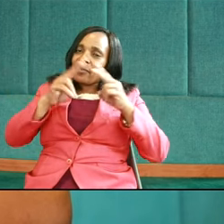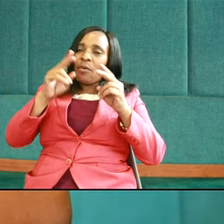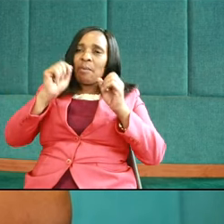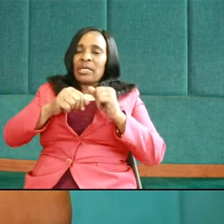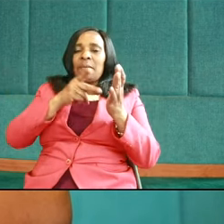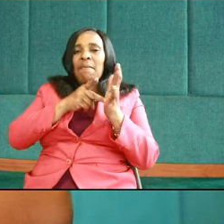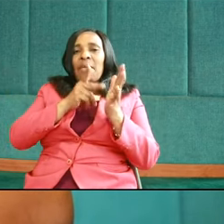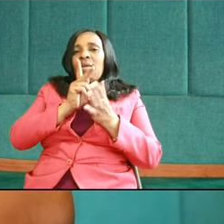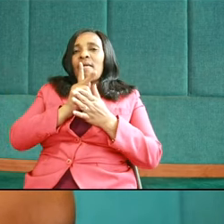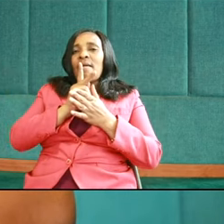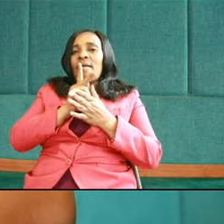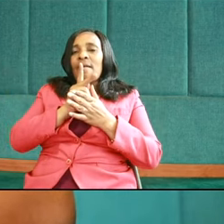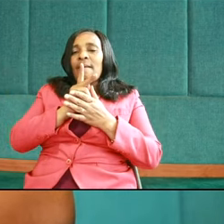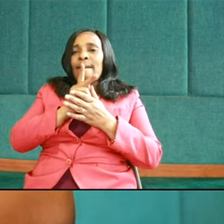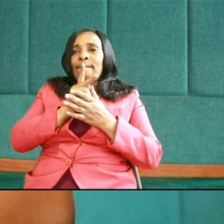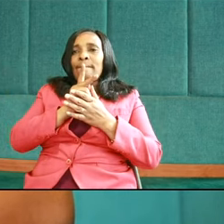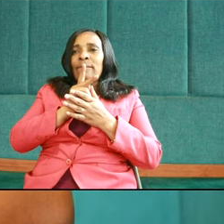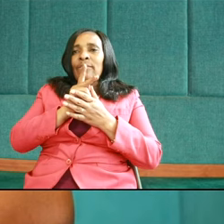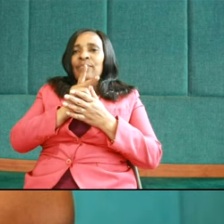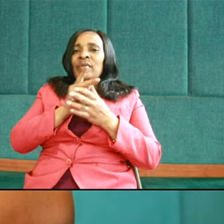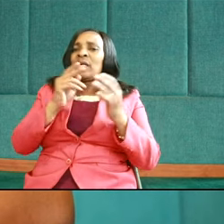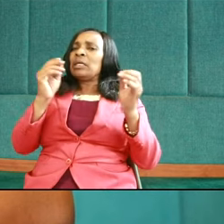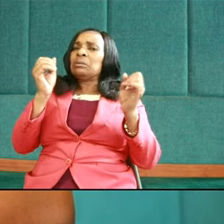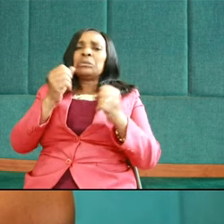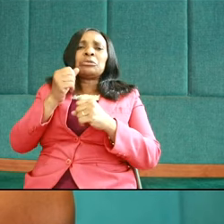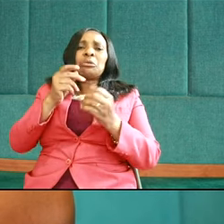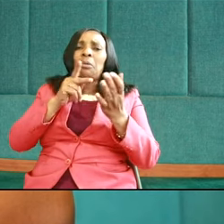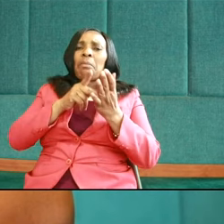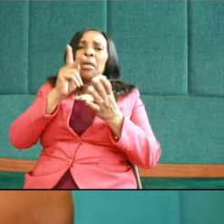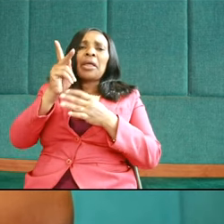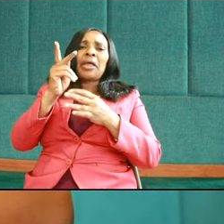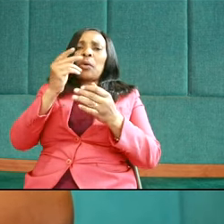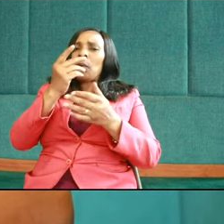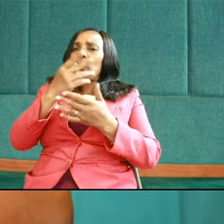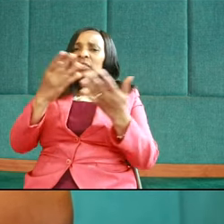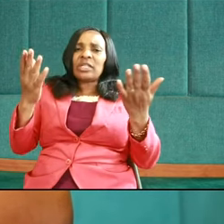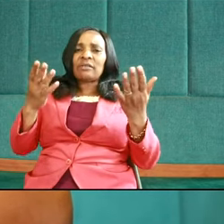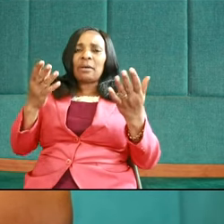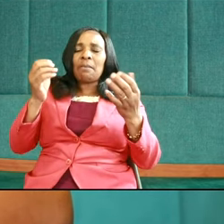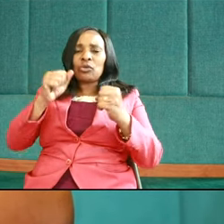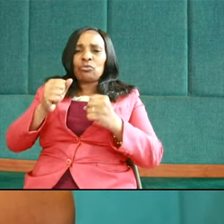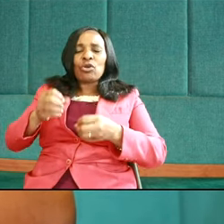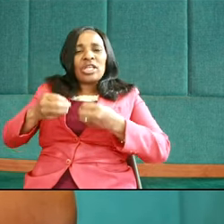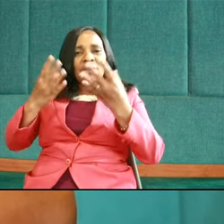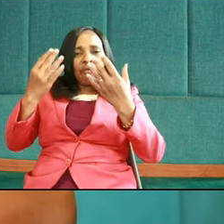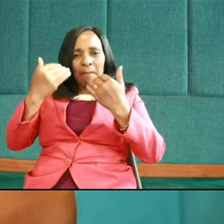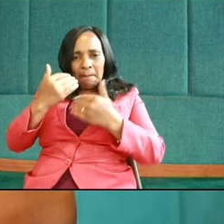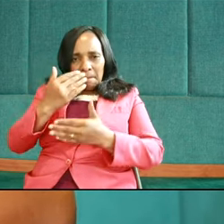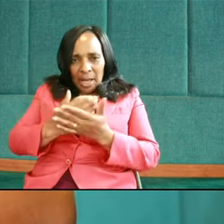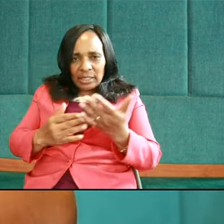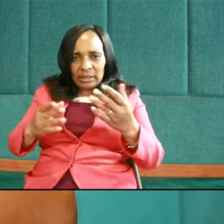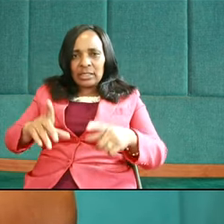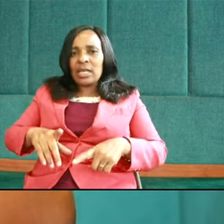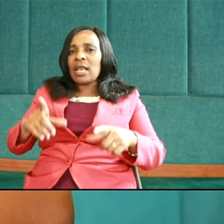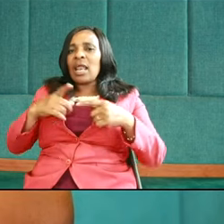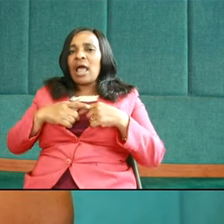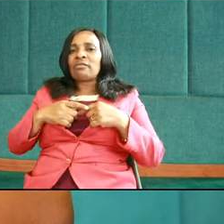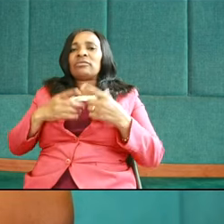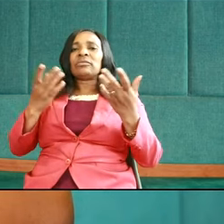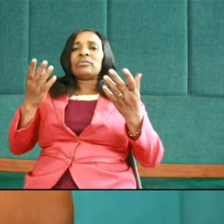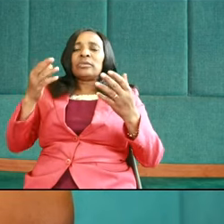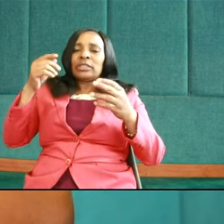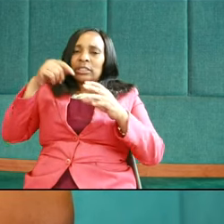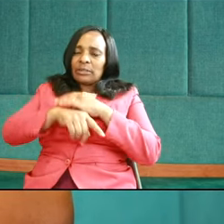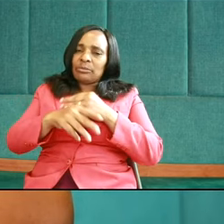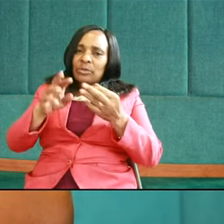it. Mm. And you can't pay for that with money. You have to give up some parts of your life for you to have a deeper